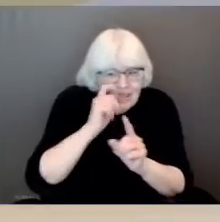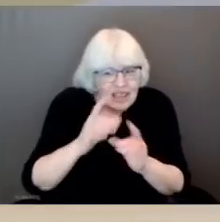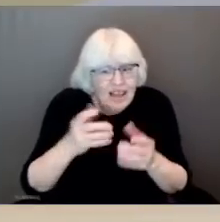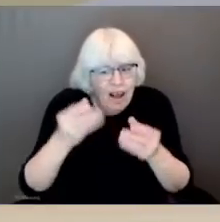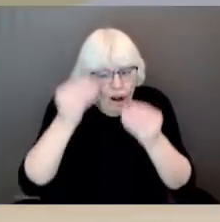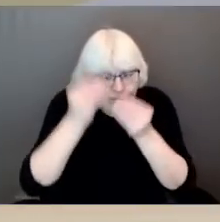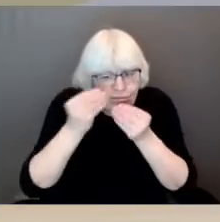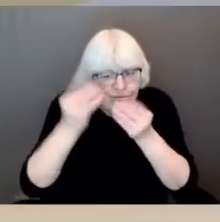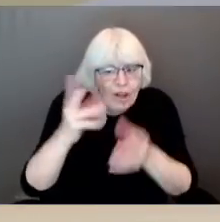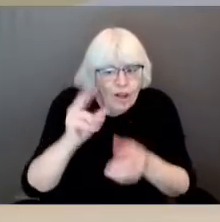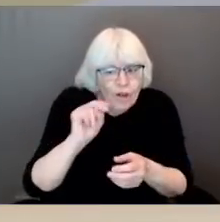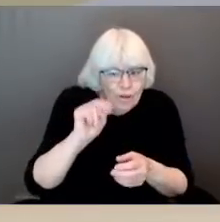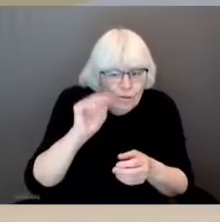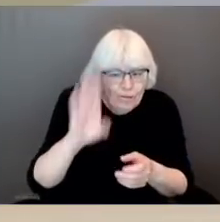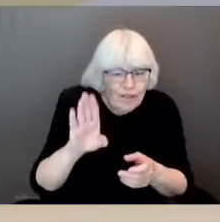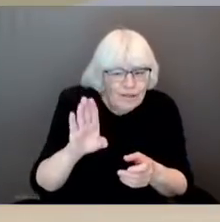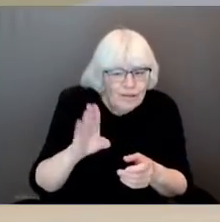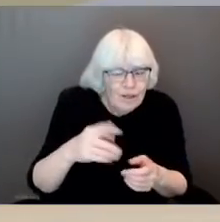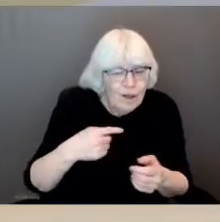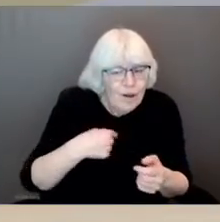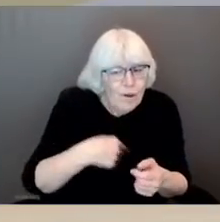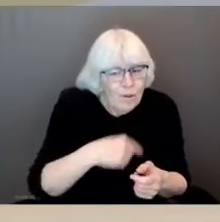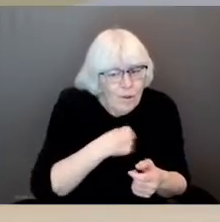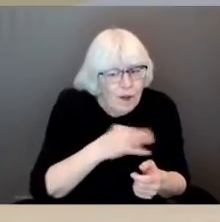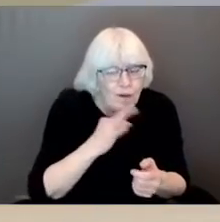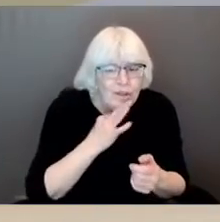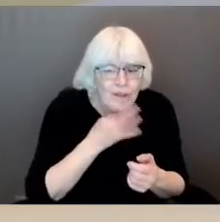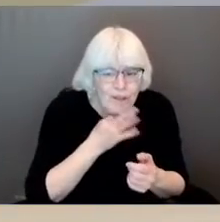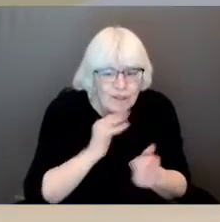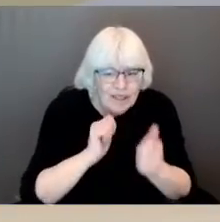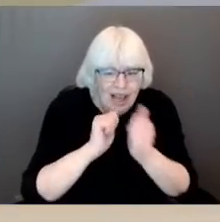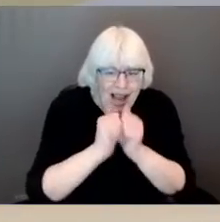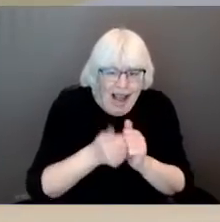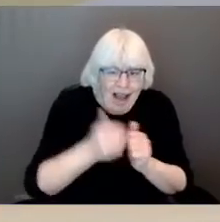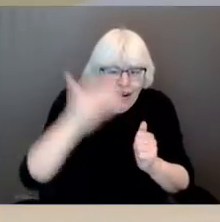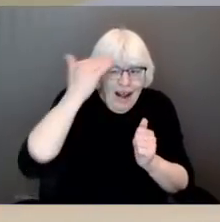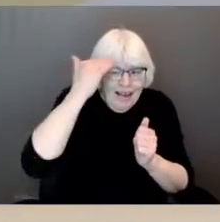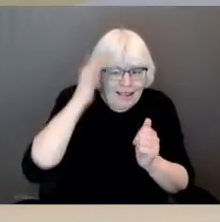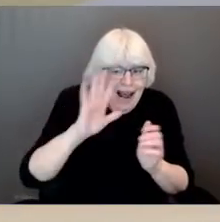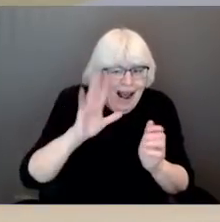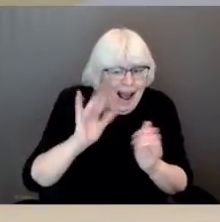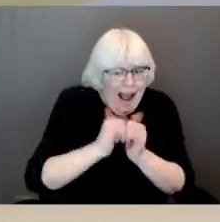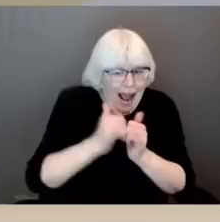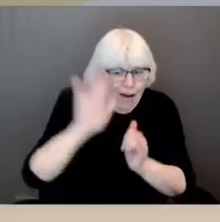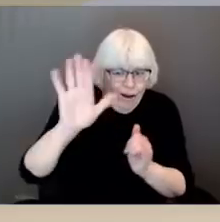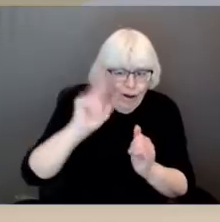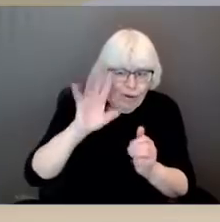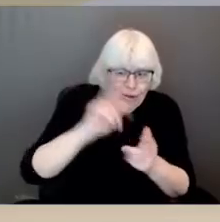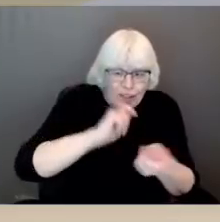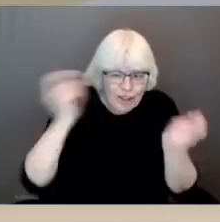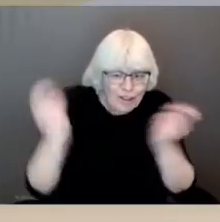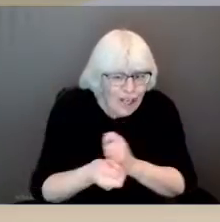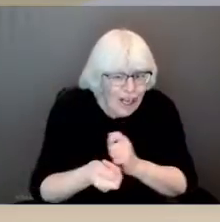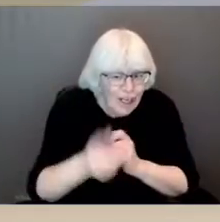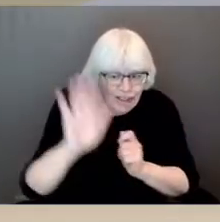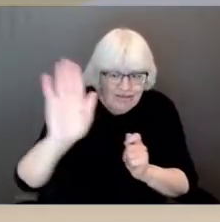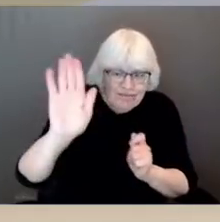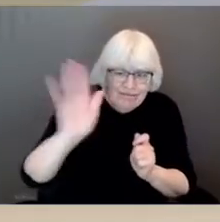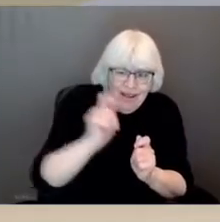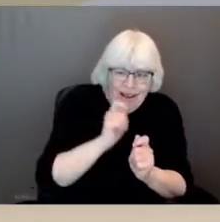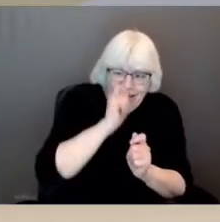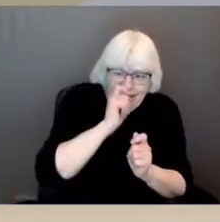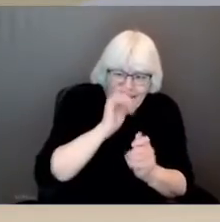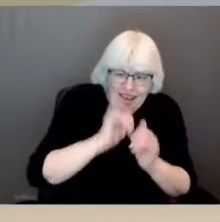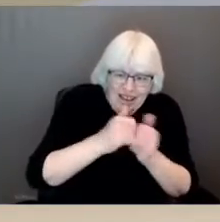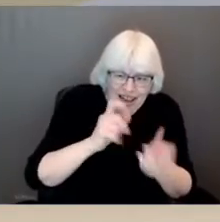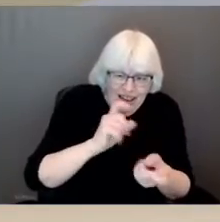handling aspects of the pandemic, perhaps specifically how rapid tests are being administered, that would give you more confidence when seeing travel between